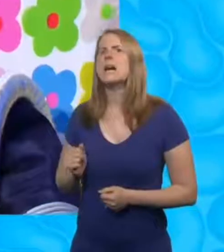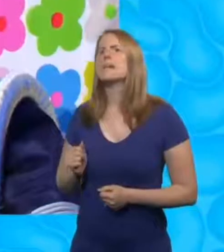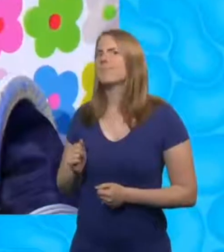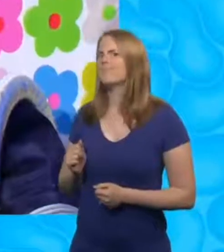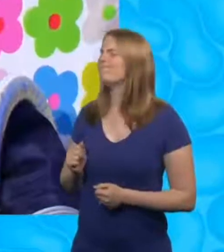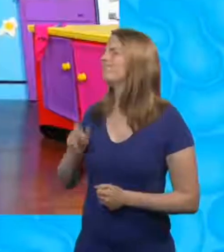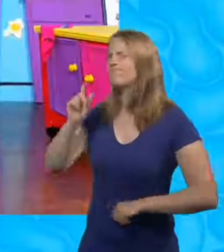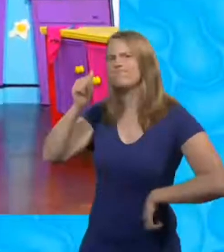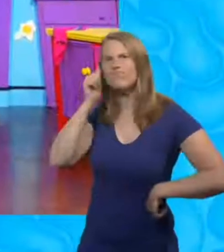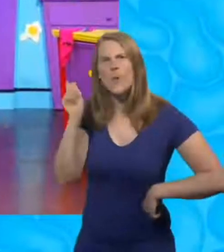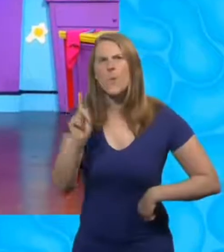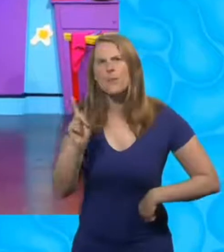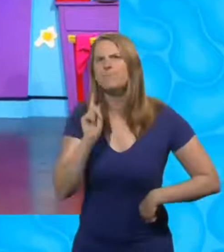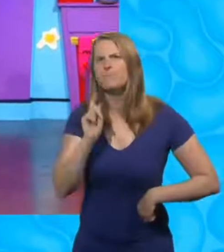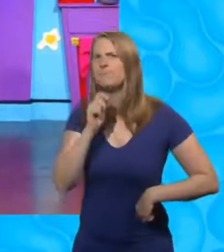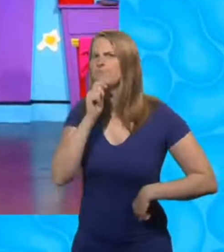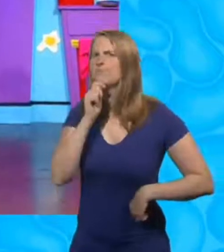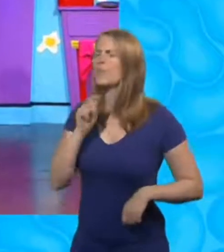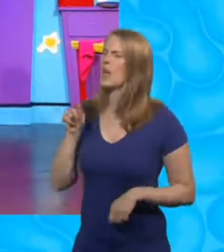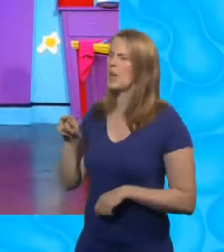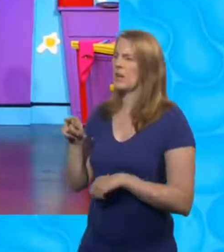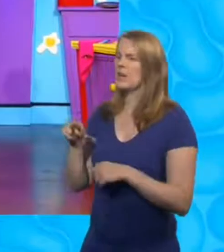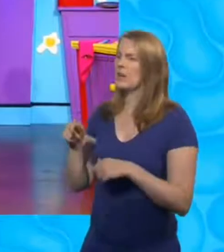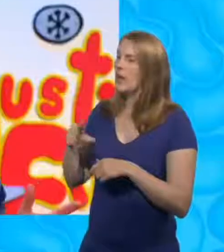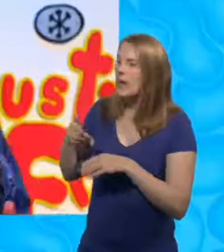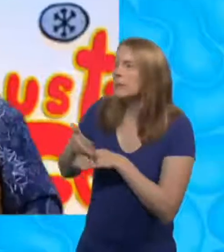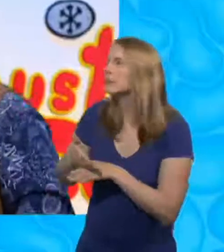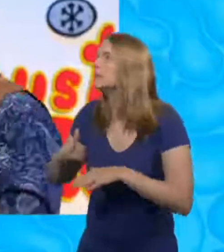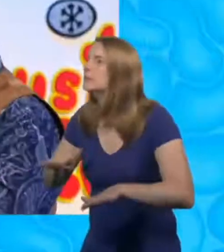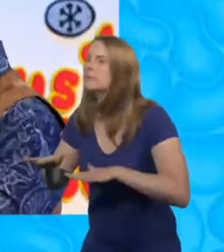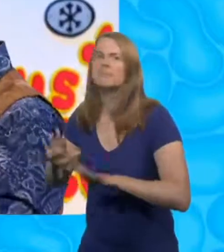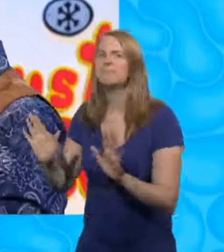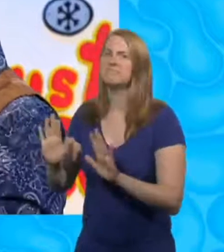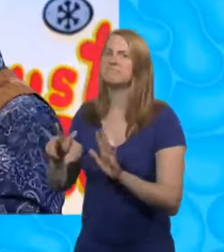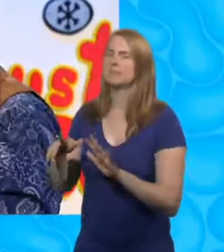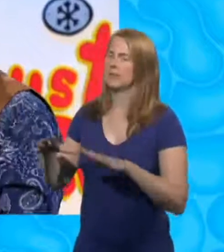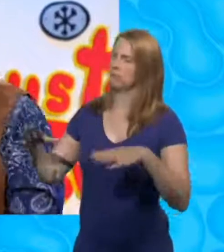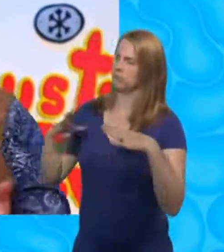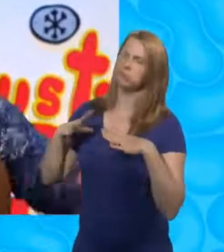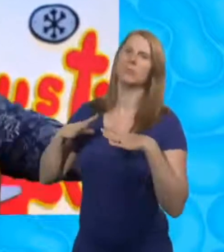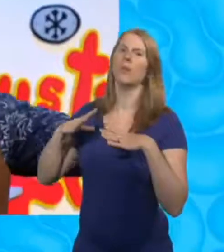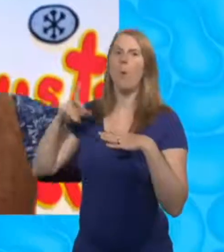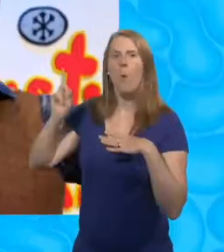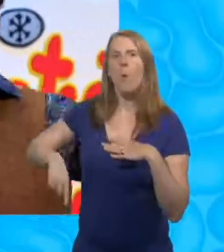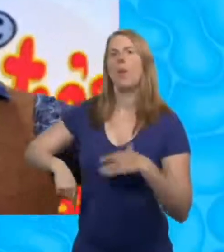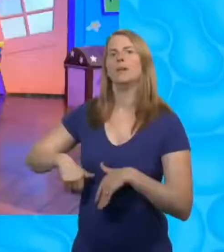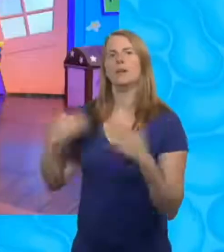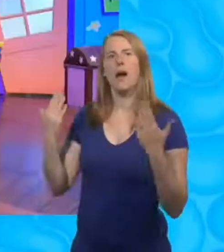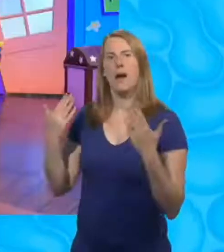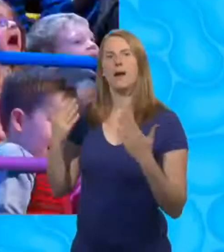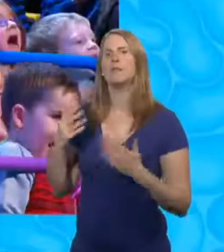Do you know what? I think you should take the rest of the day off, oh. Yeah? And do something instead of tidying, don't you,